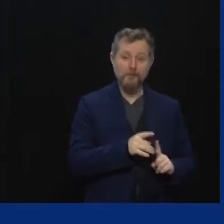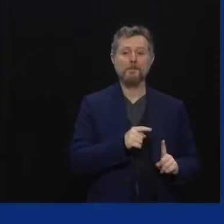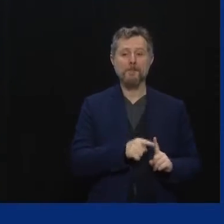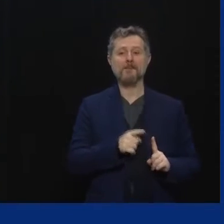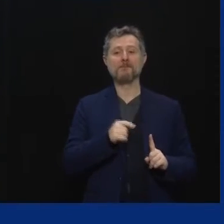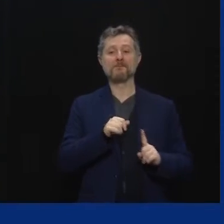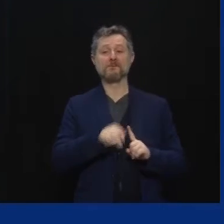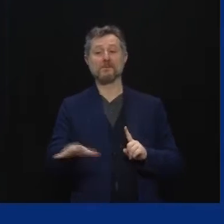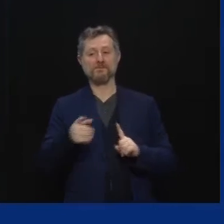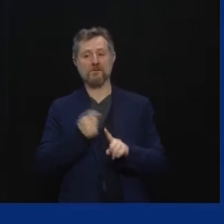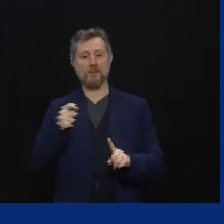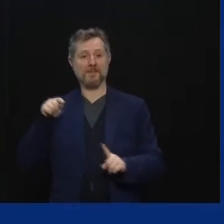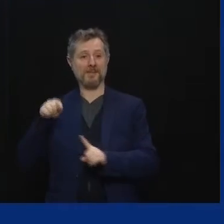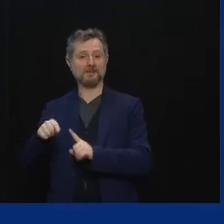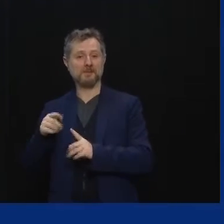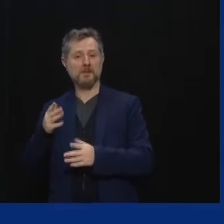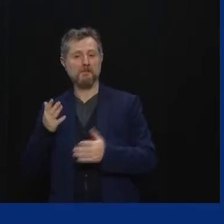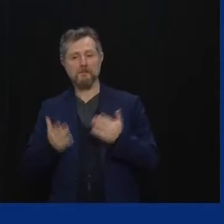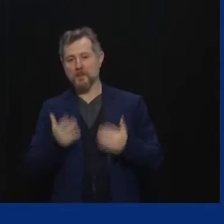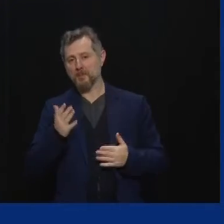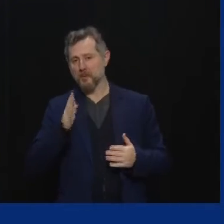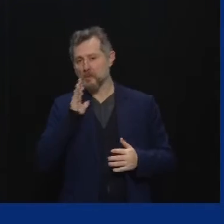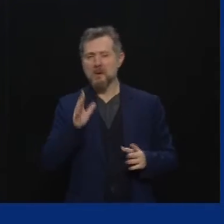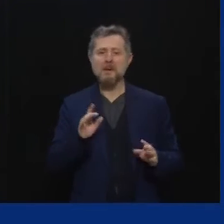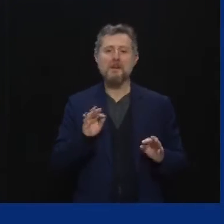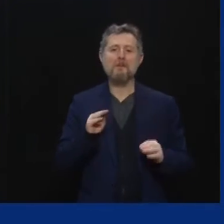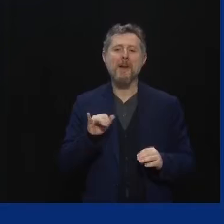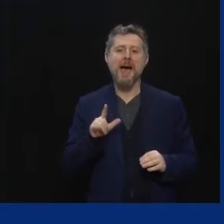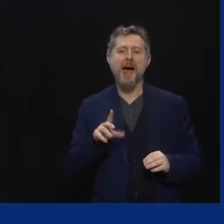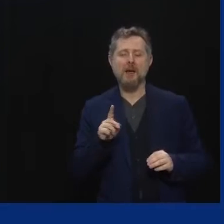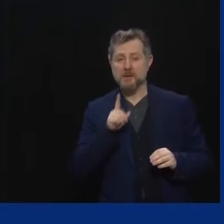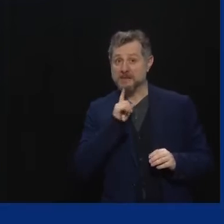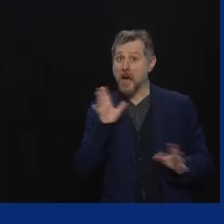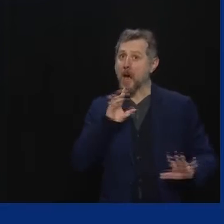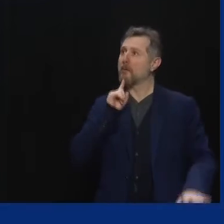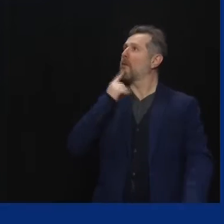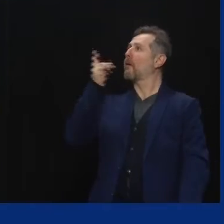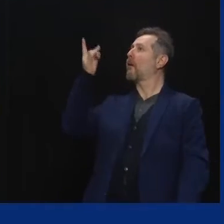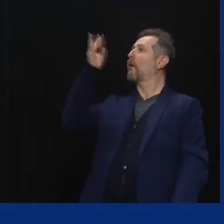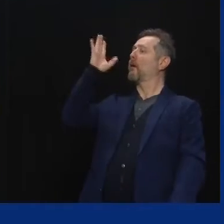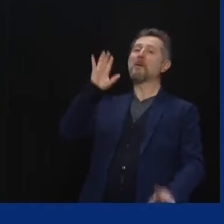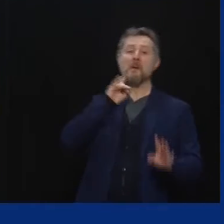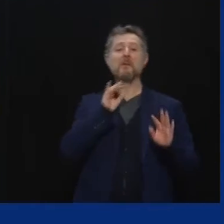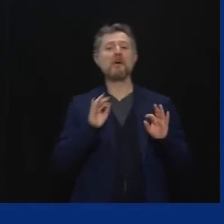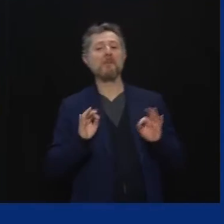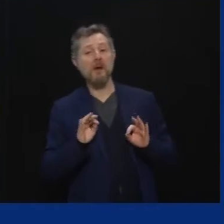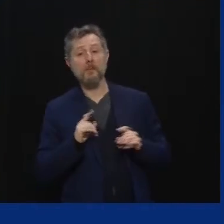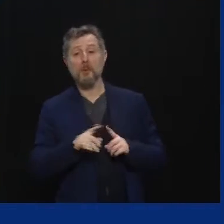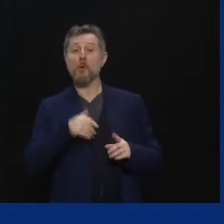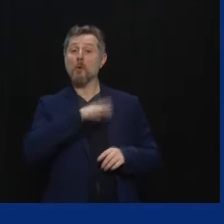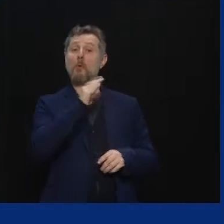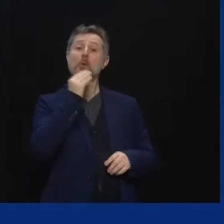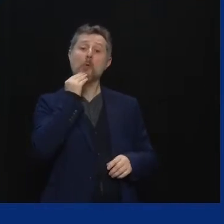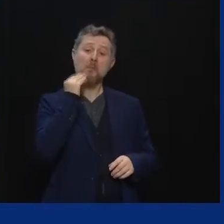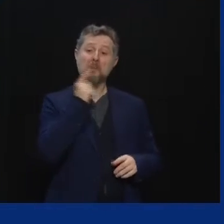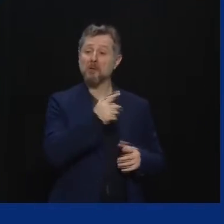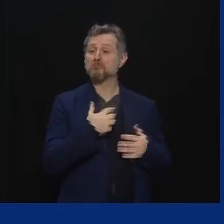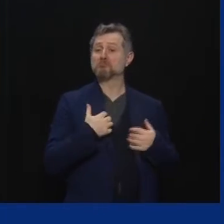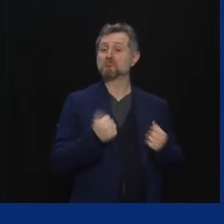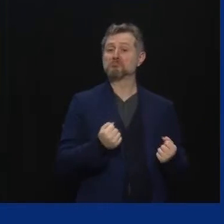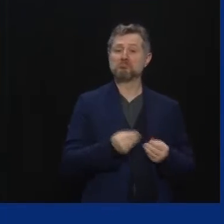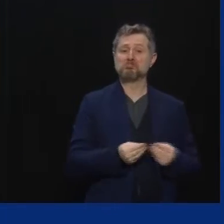symptoms will be fairly minor. This person resolved at home, they're actually over their symptoms, but they did get tested, and that was really smart, so we